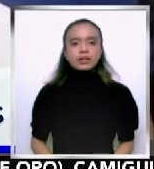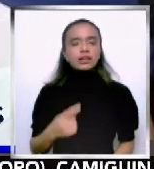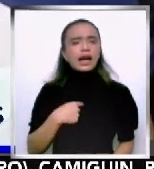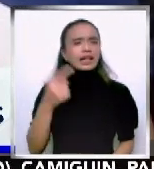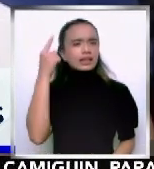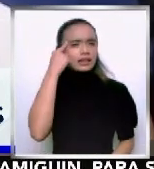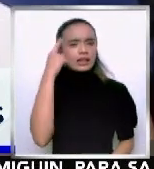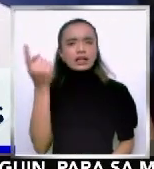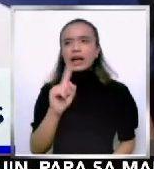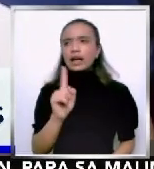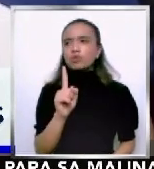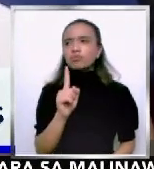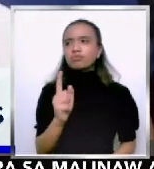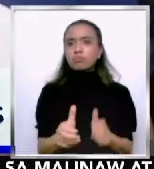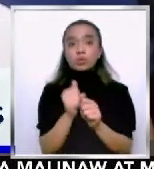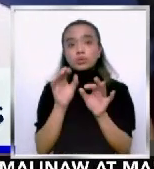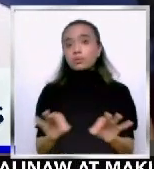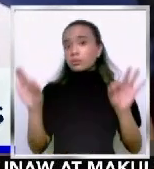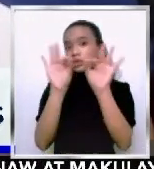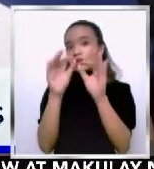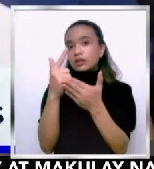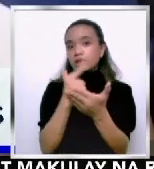lessons I've learned is